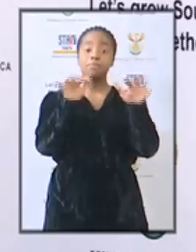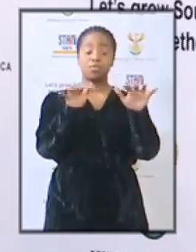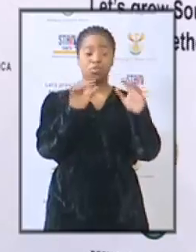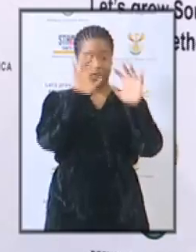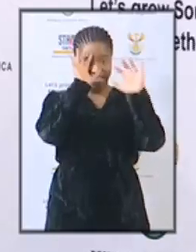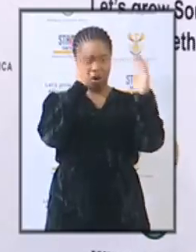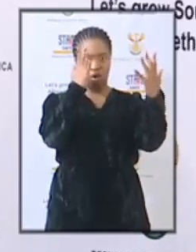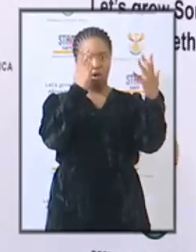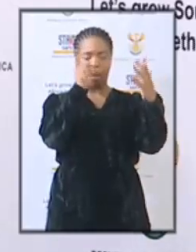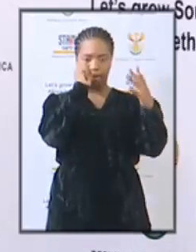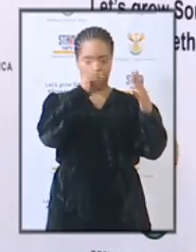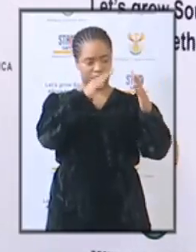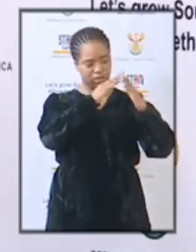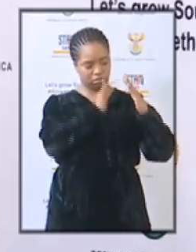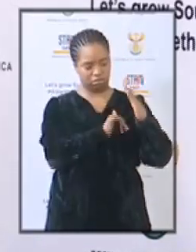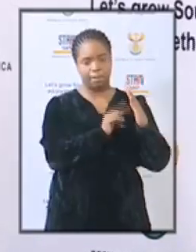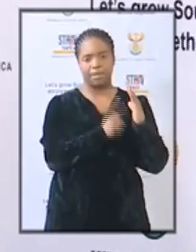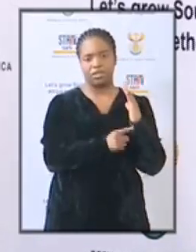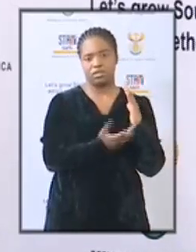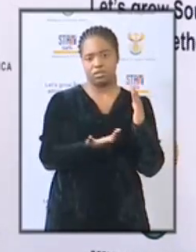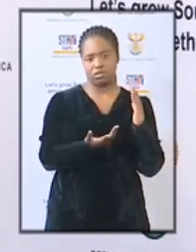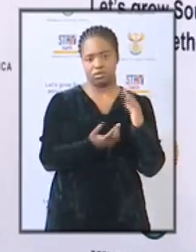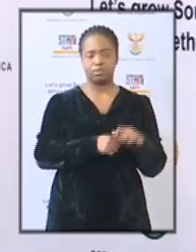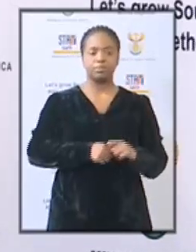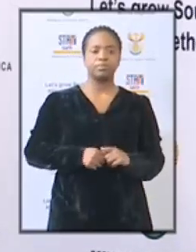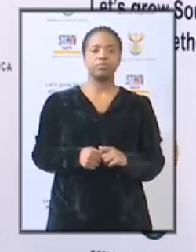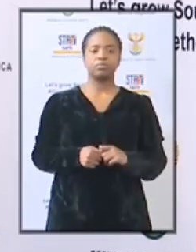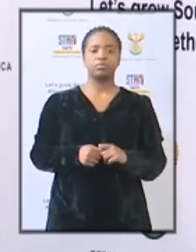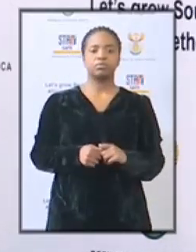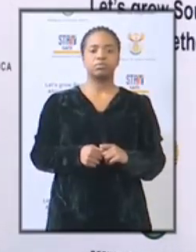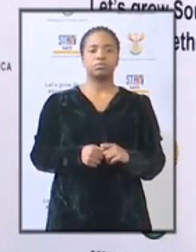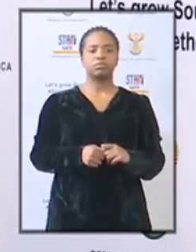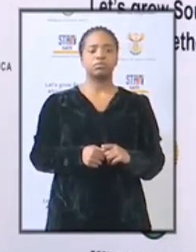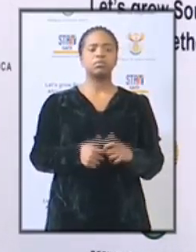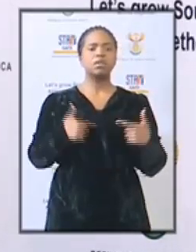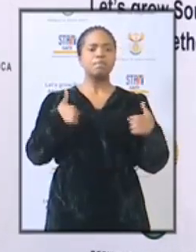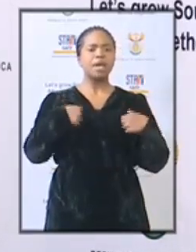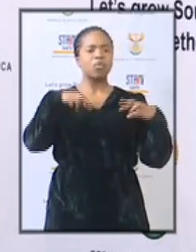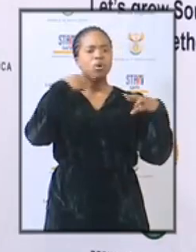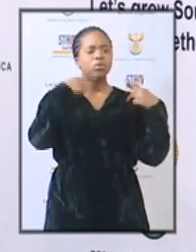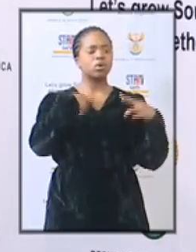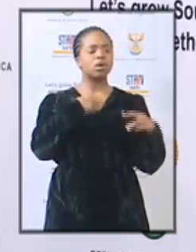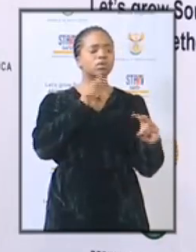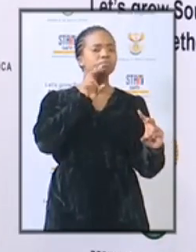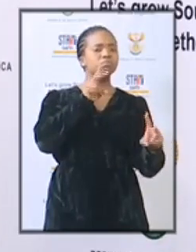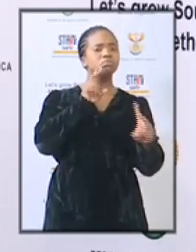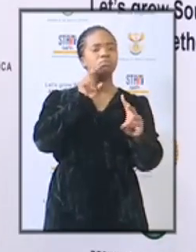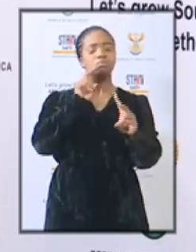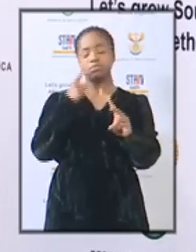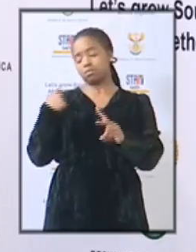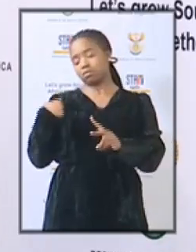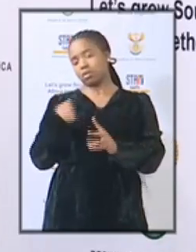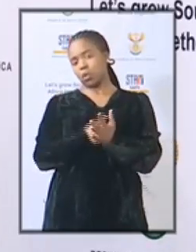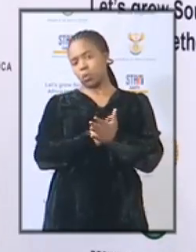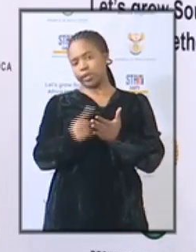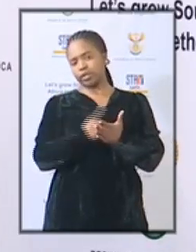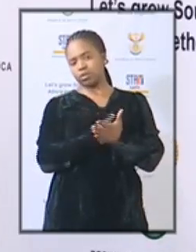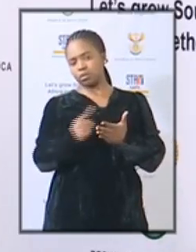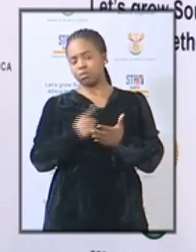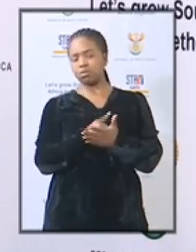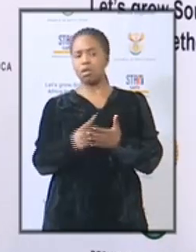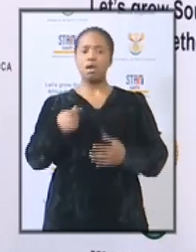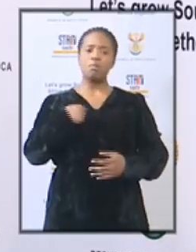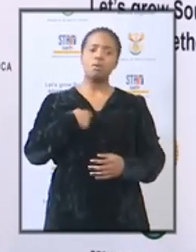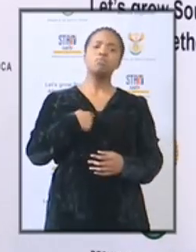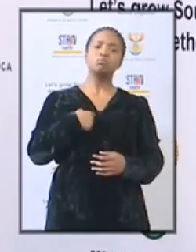facilities and our sector. Having visited restaurants myself in the past few weeks, I'm encouraged to